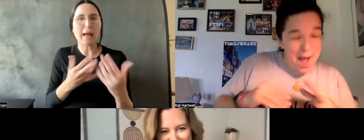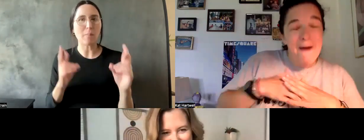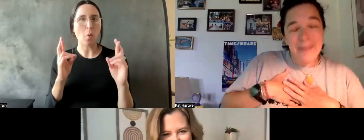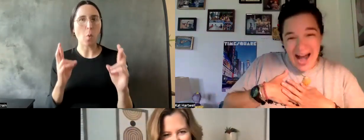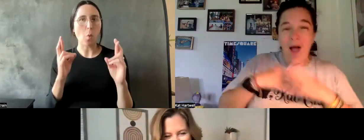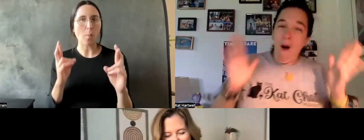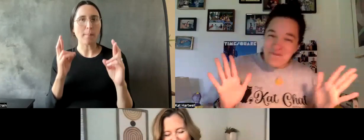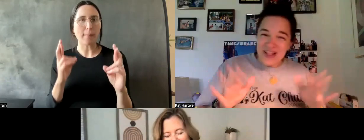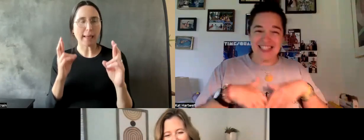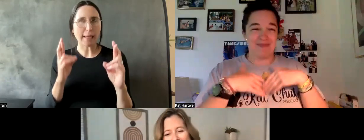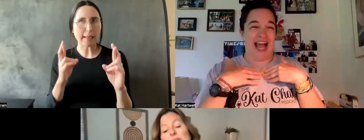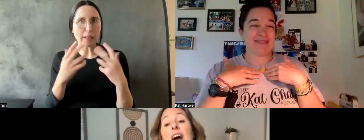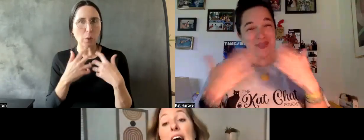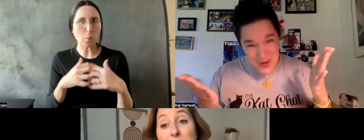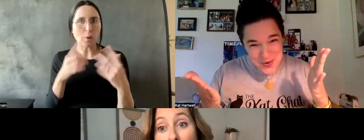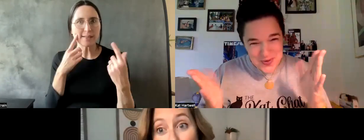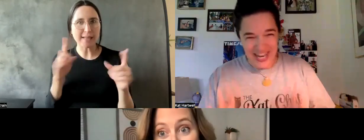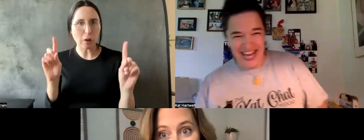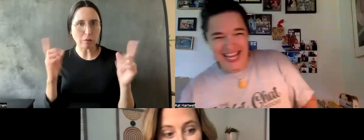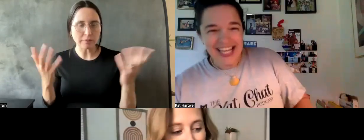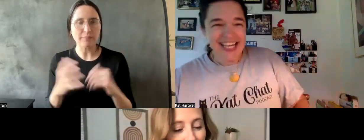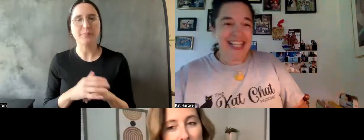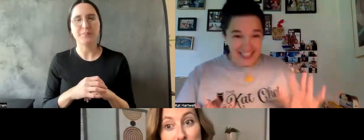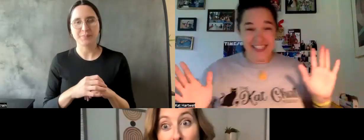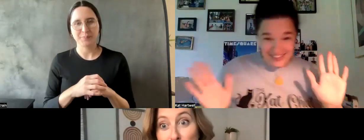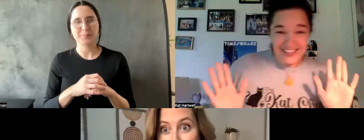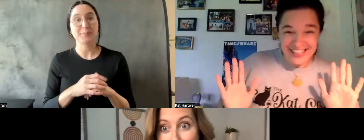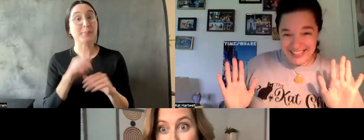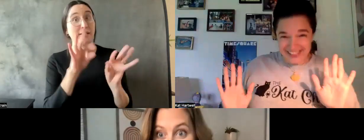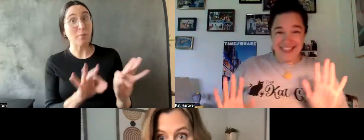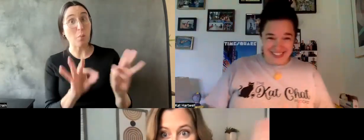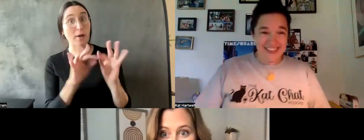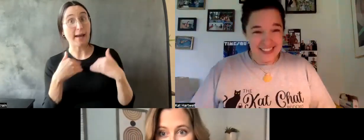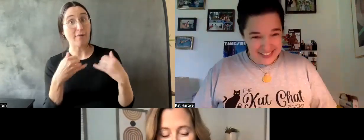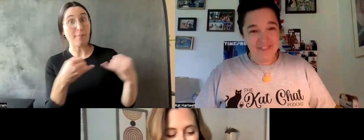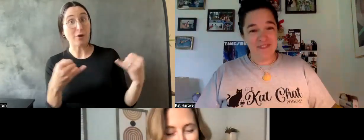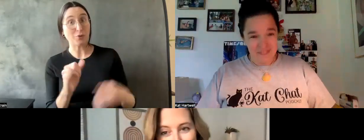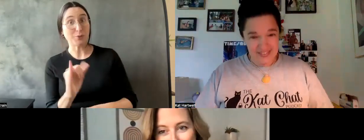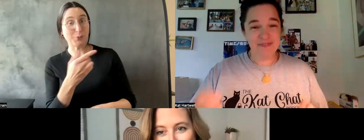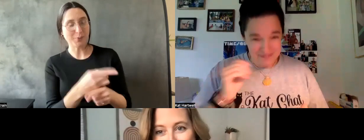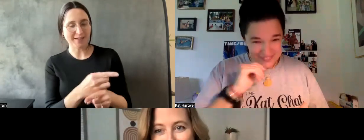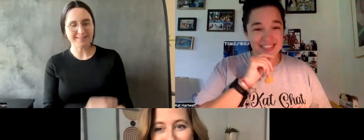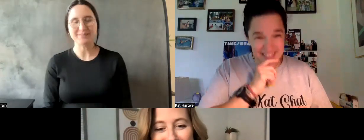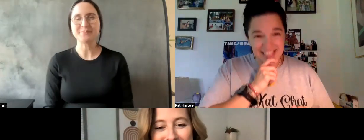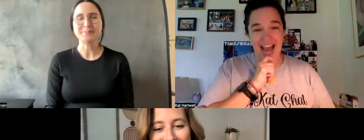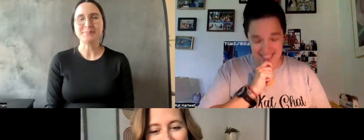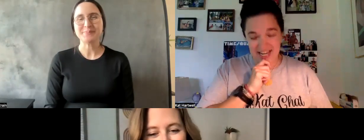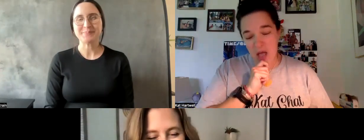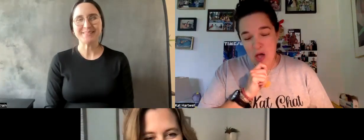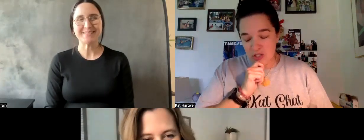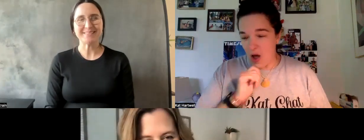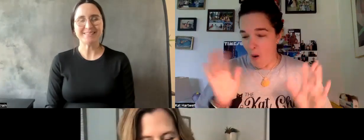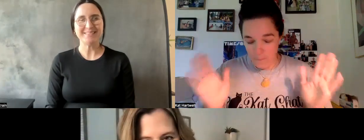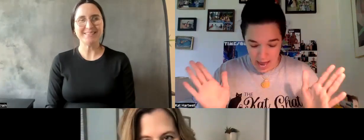sorry. But hopefully sometime soon. Boundaries, right? Boundaries. Boundaries.